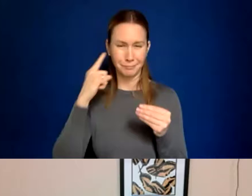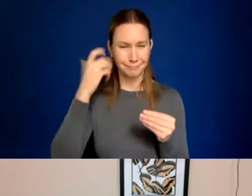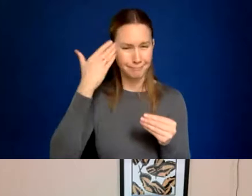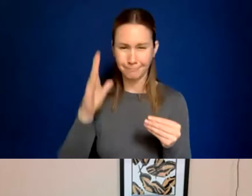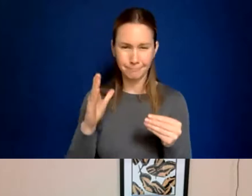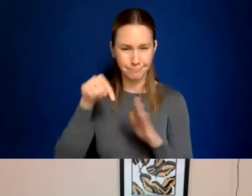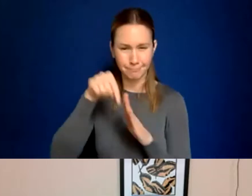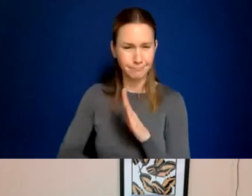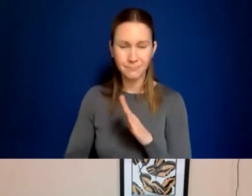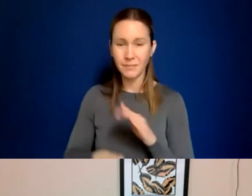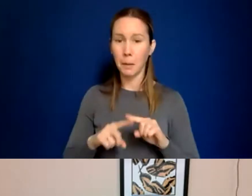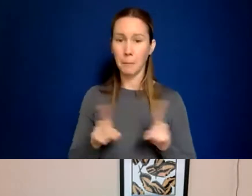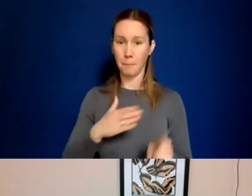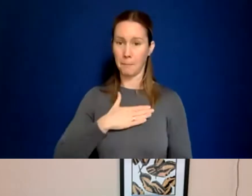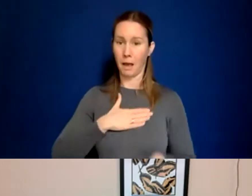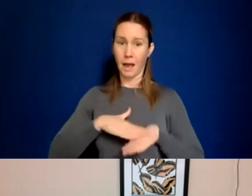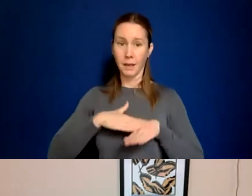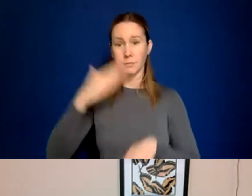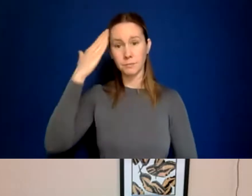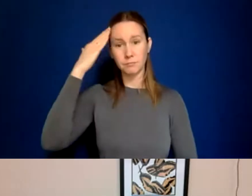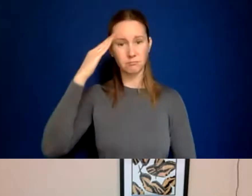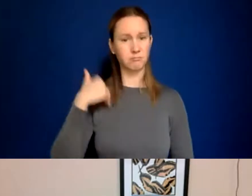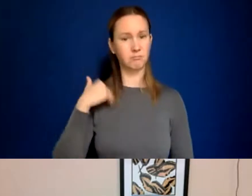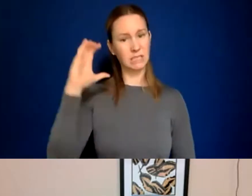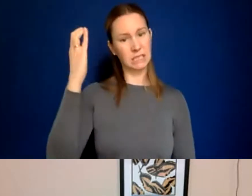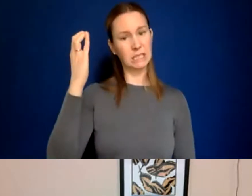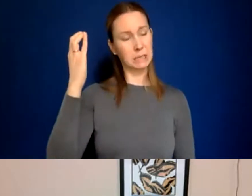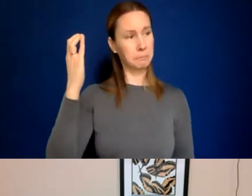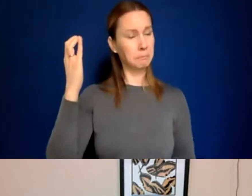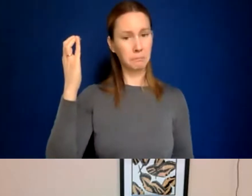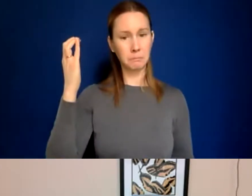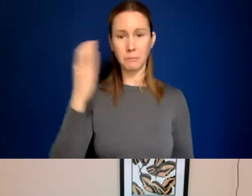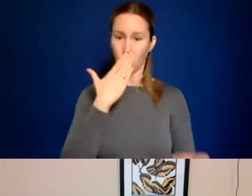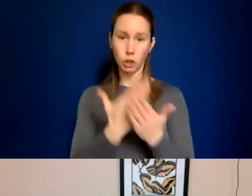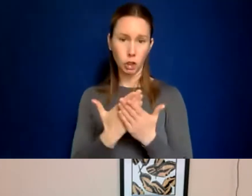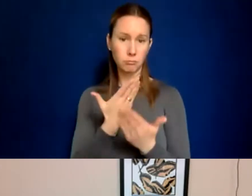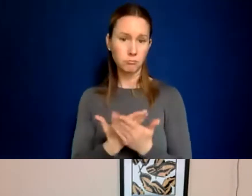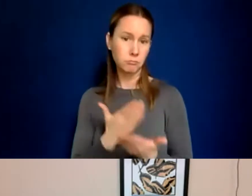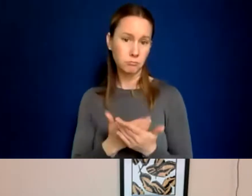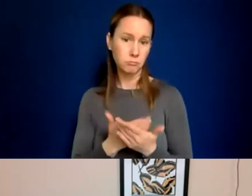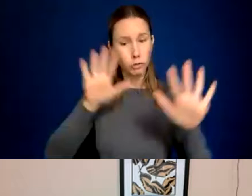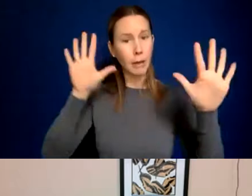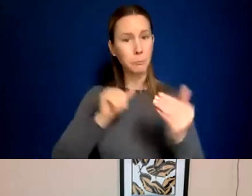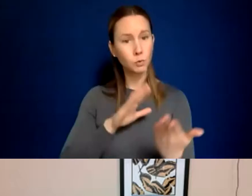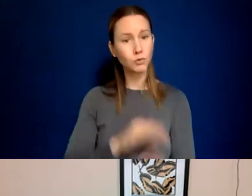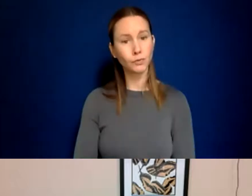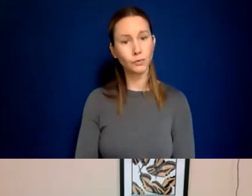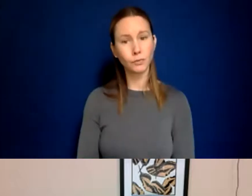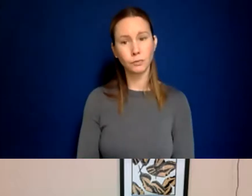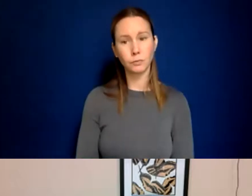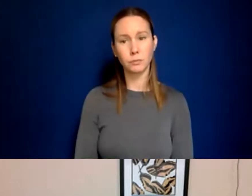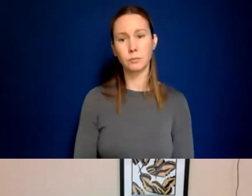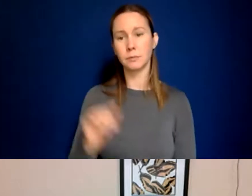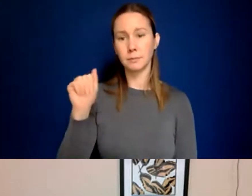I think that it's a very great approach. I think it's a great approach.